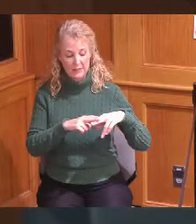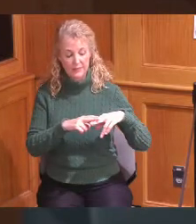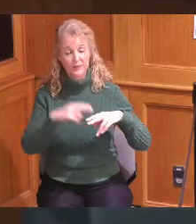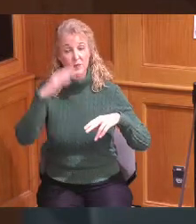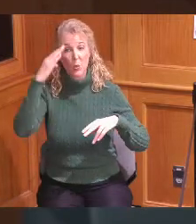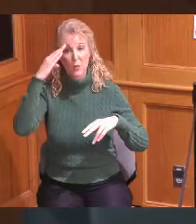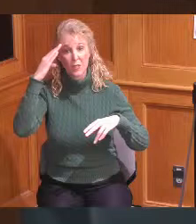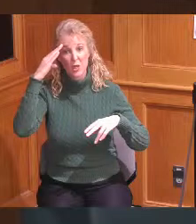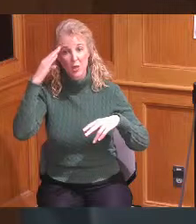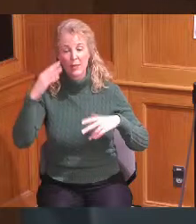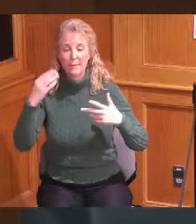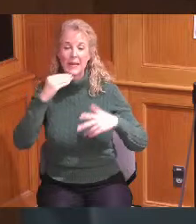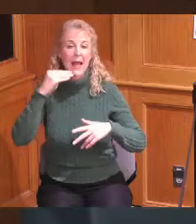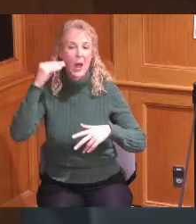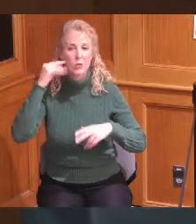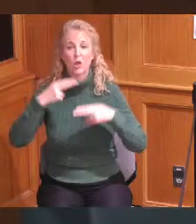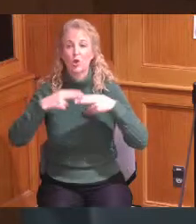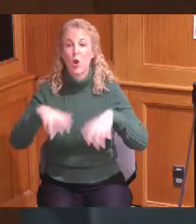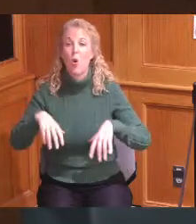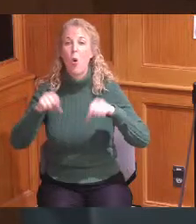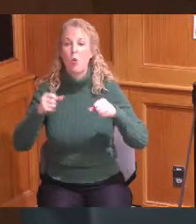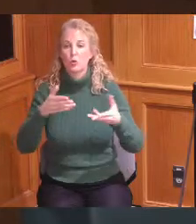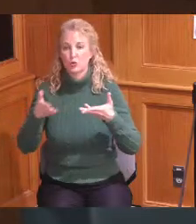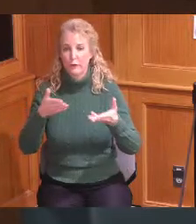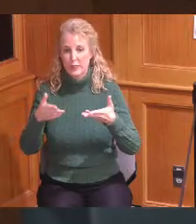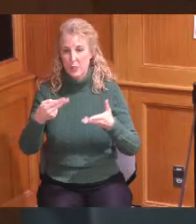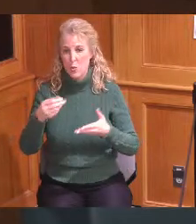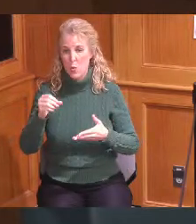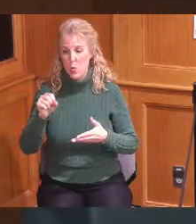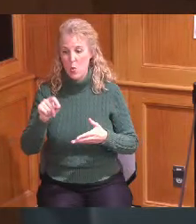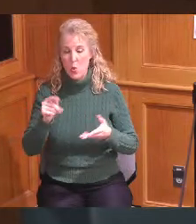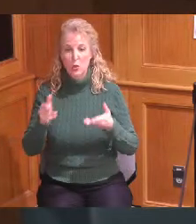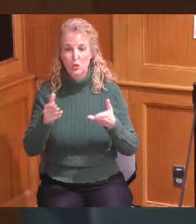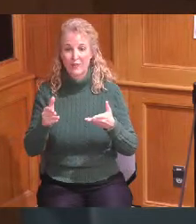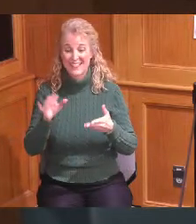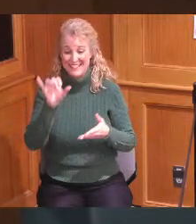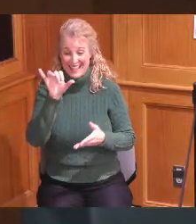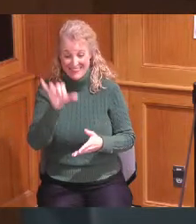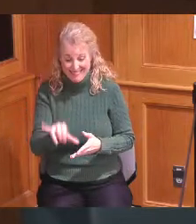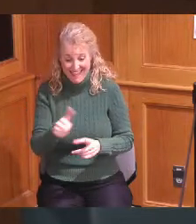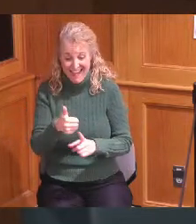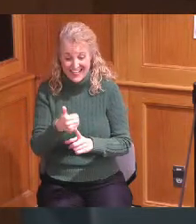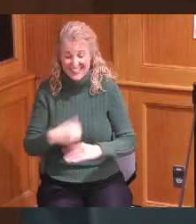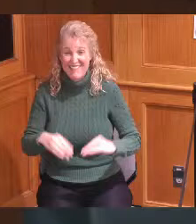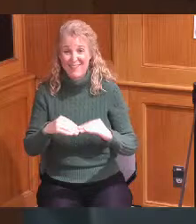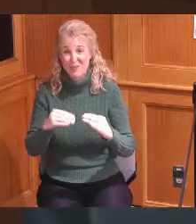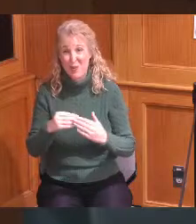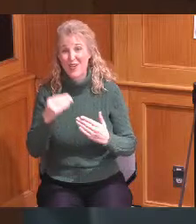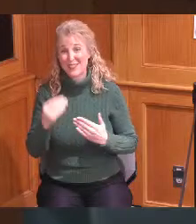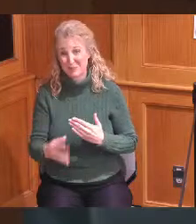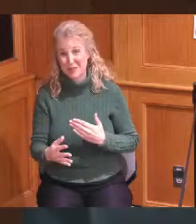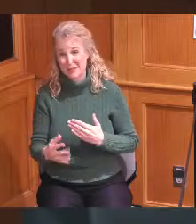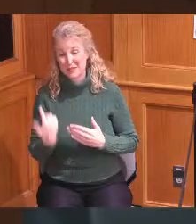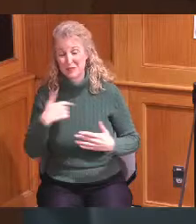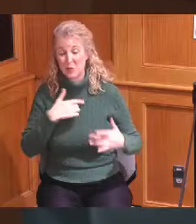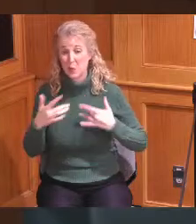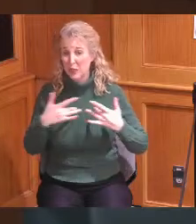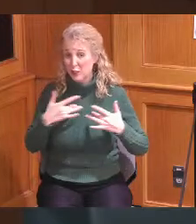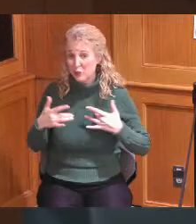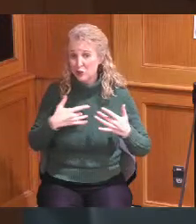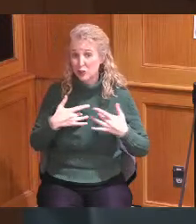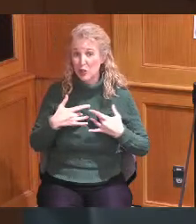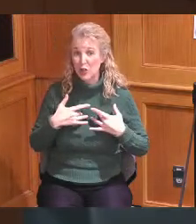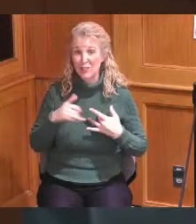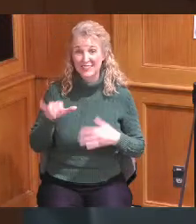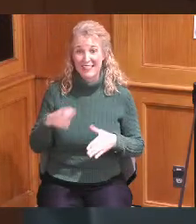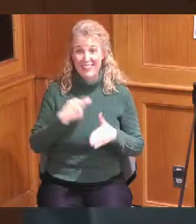the housing services of these kids, and what we're concerned about now is how quickly are